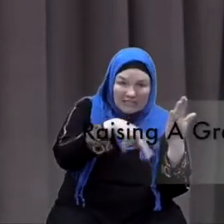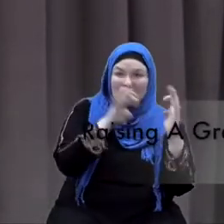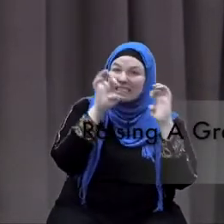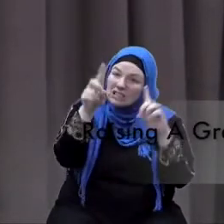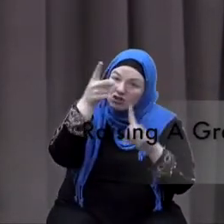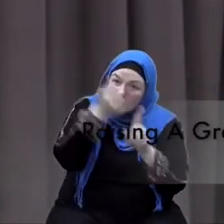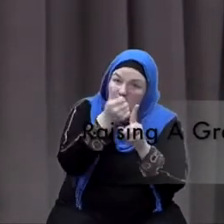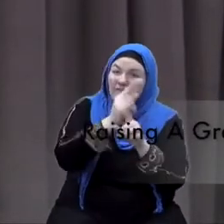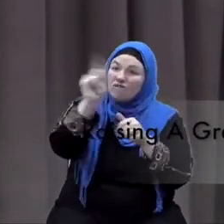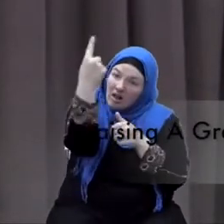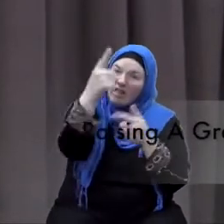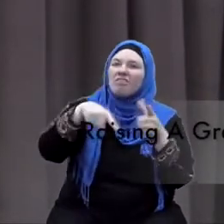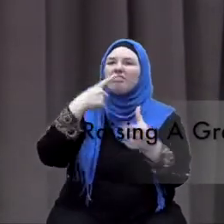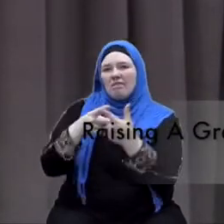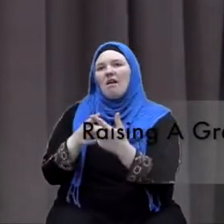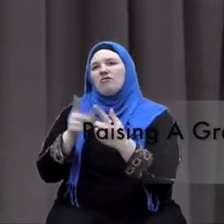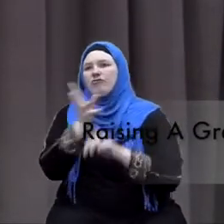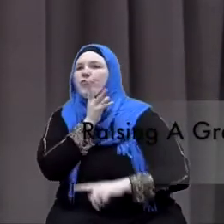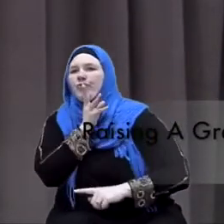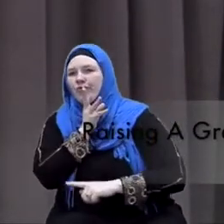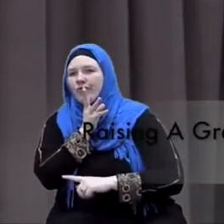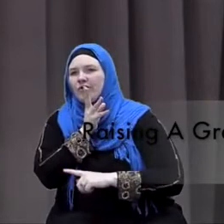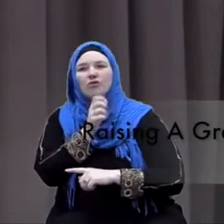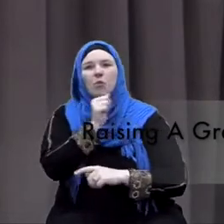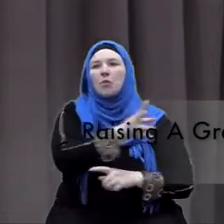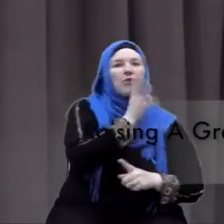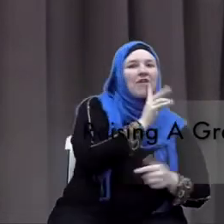you want something, learn it from